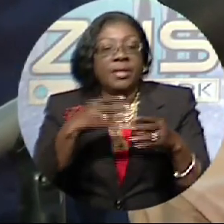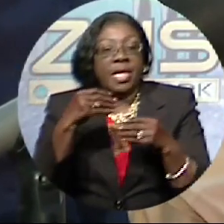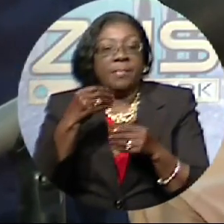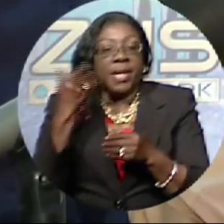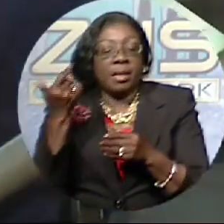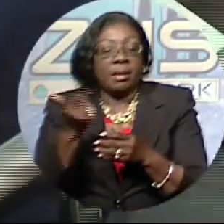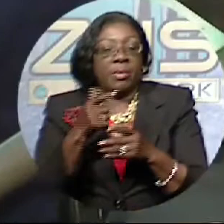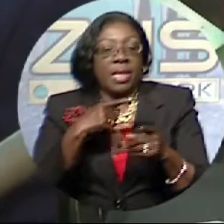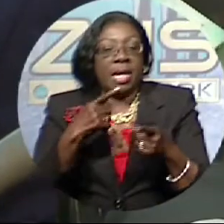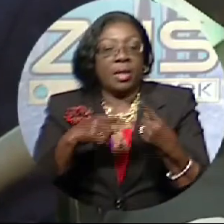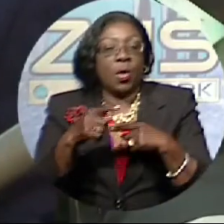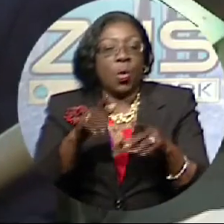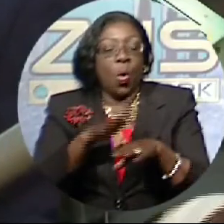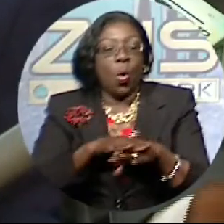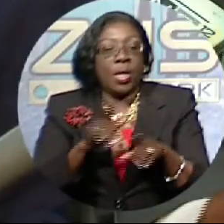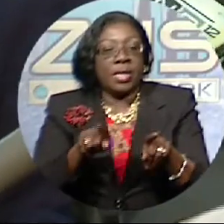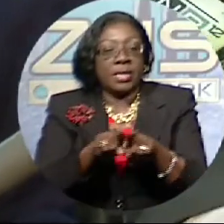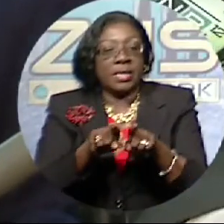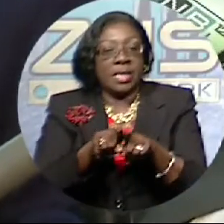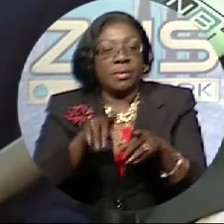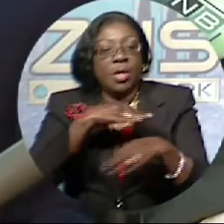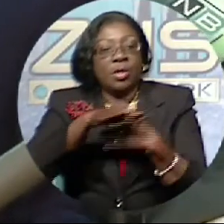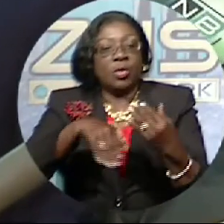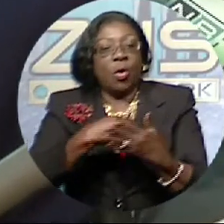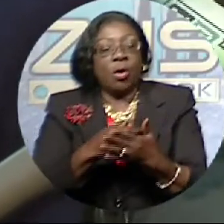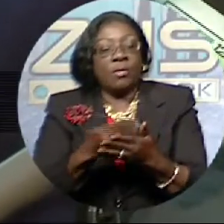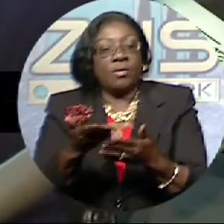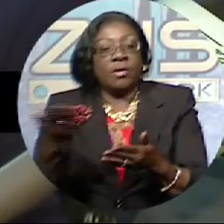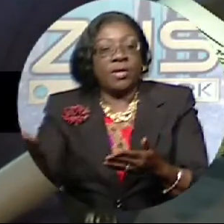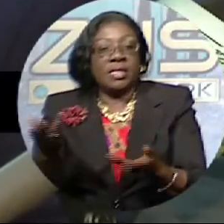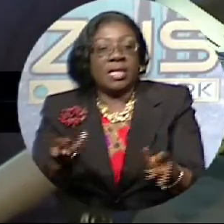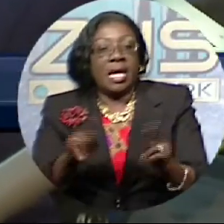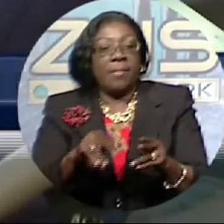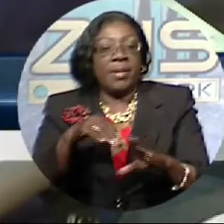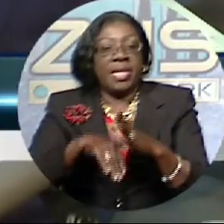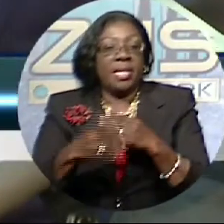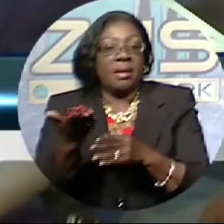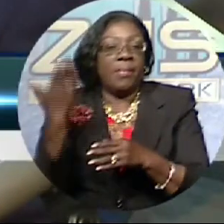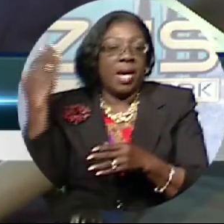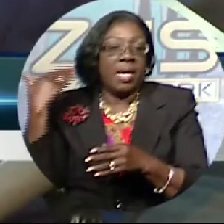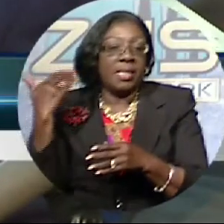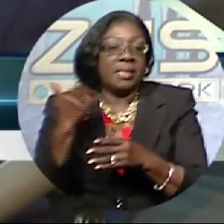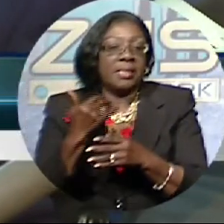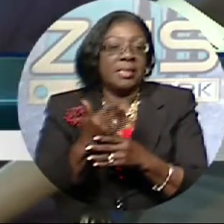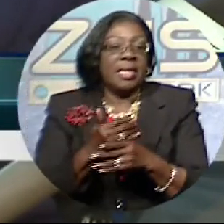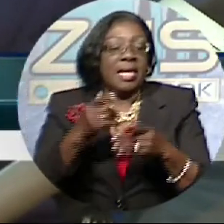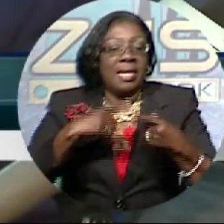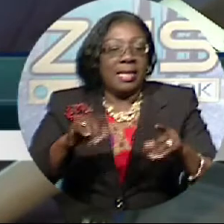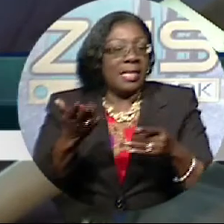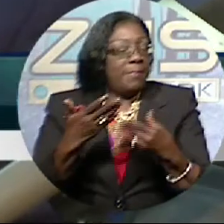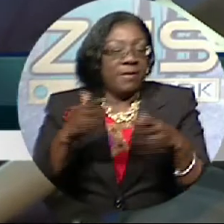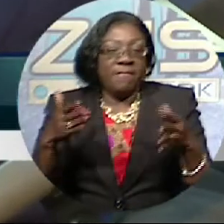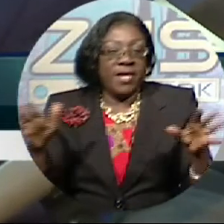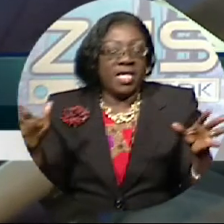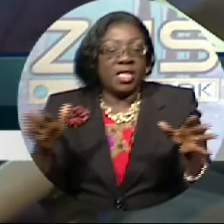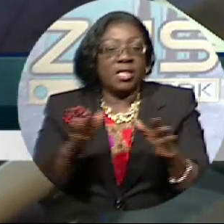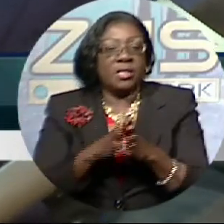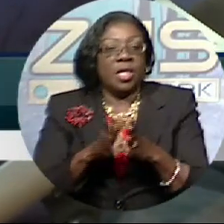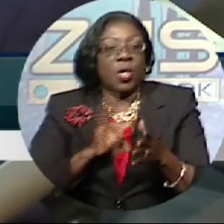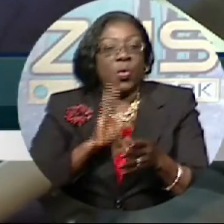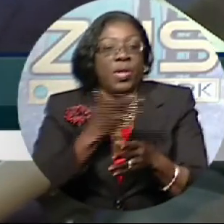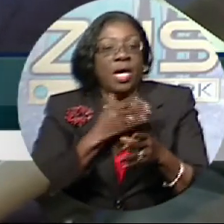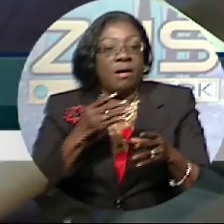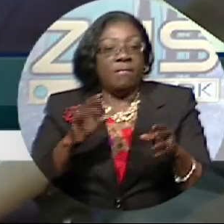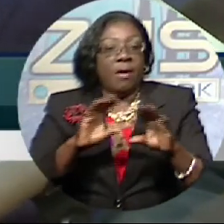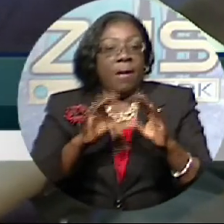continue to go on like this. And so all of those things that would have happened in the past, bygones be bygones. We have a